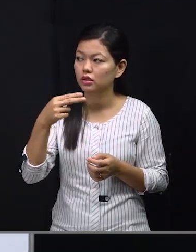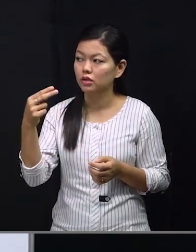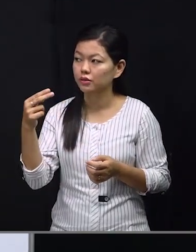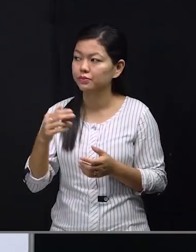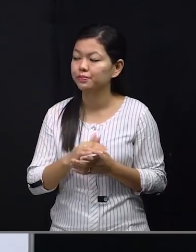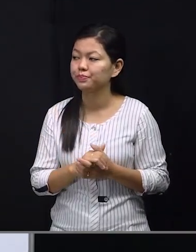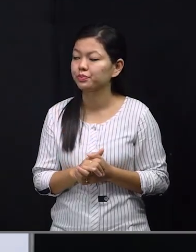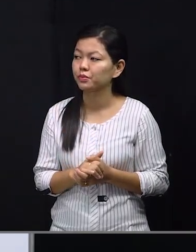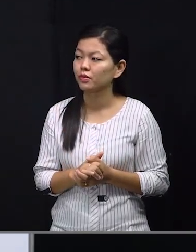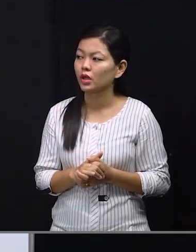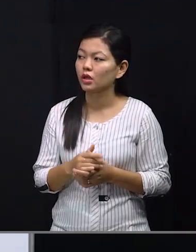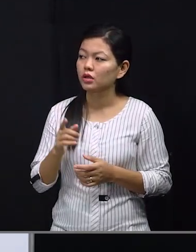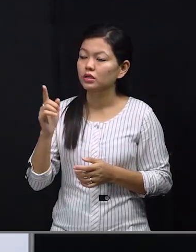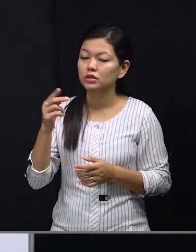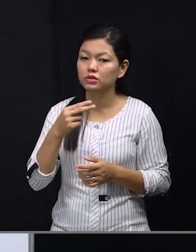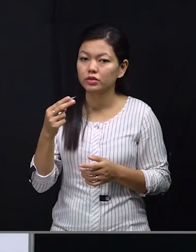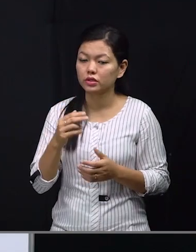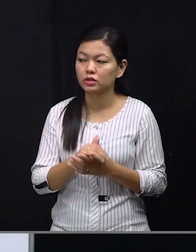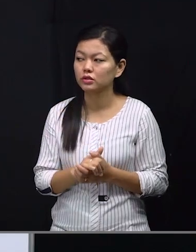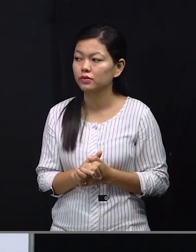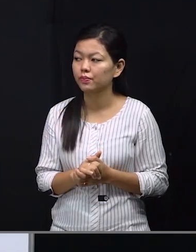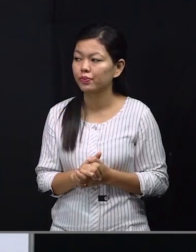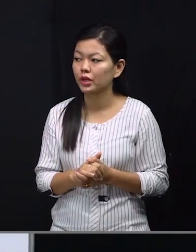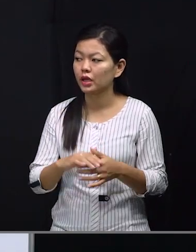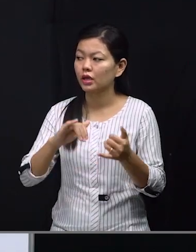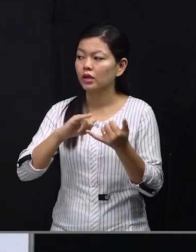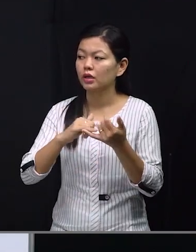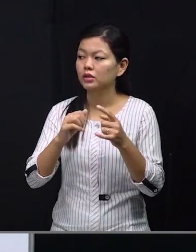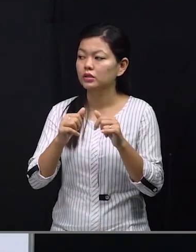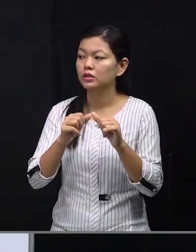this reaction is called as St. Meyer's reaction.